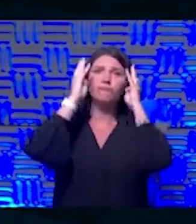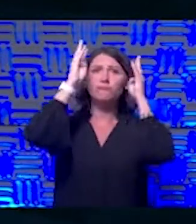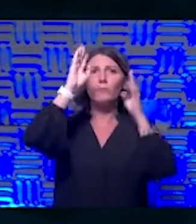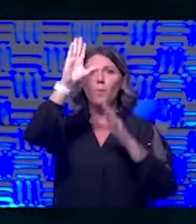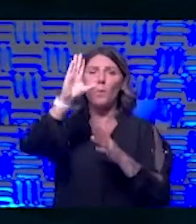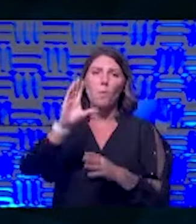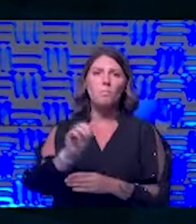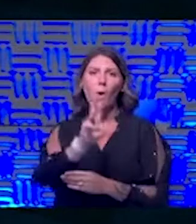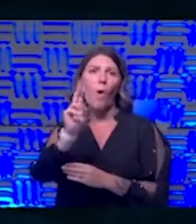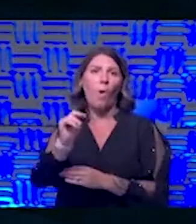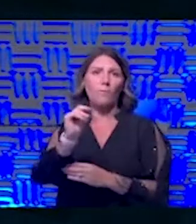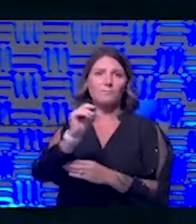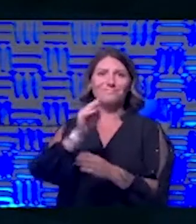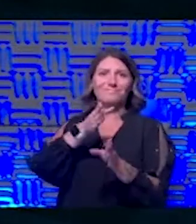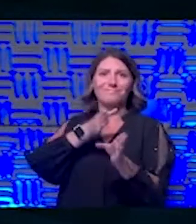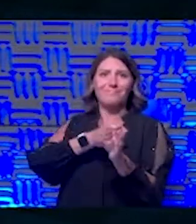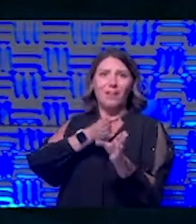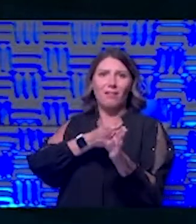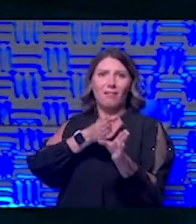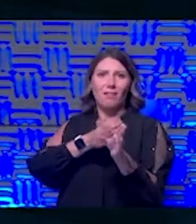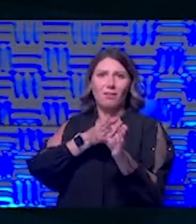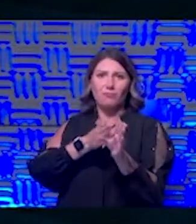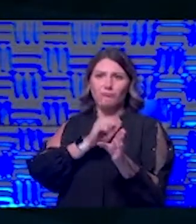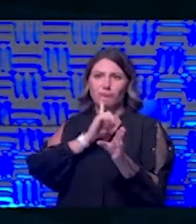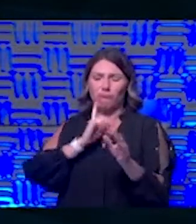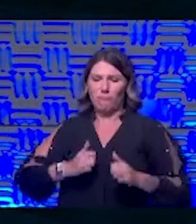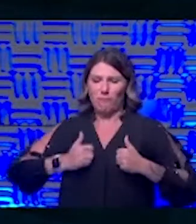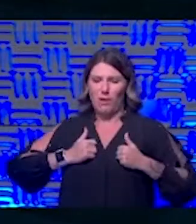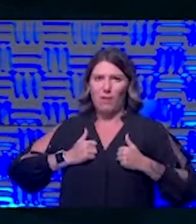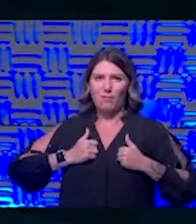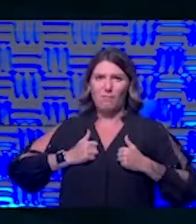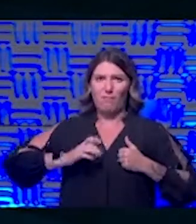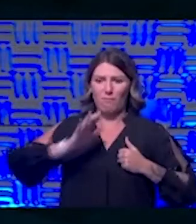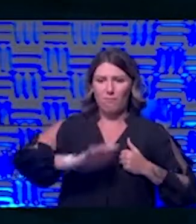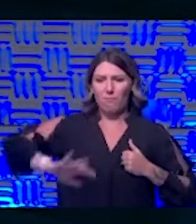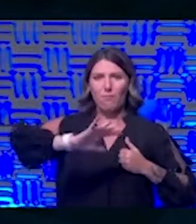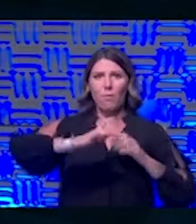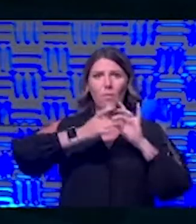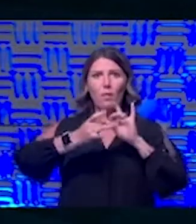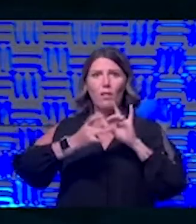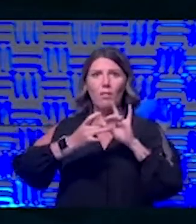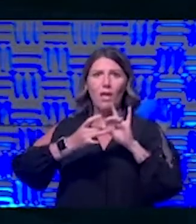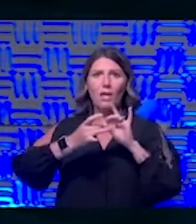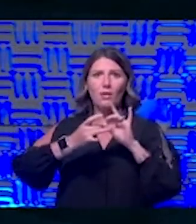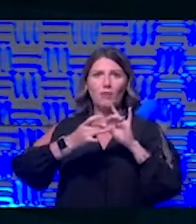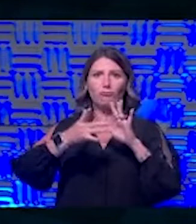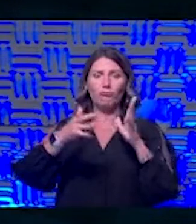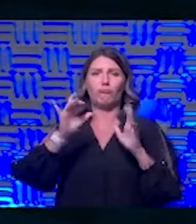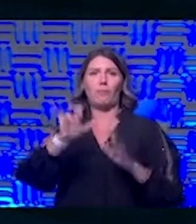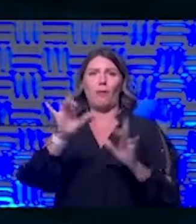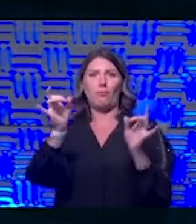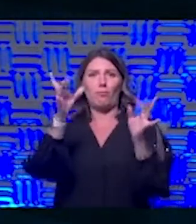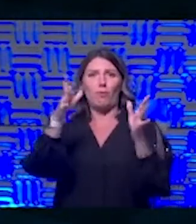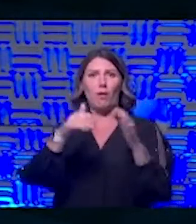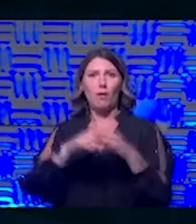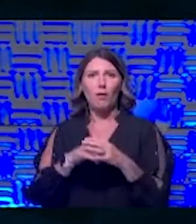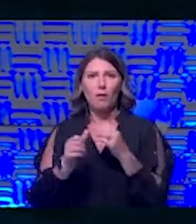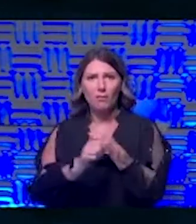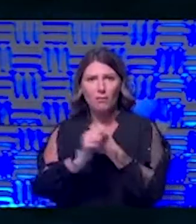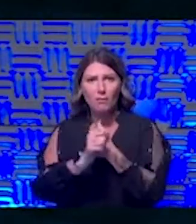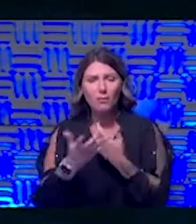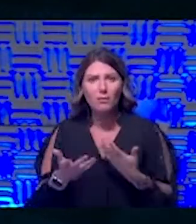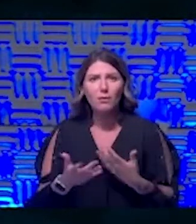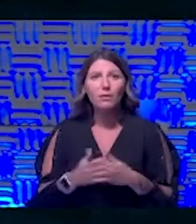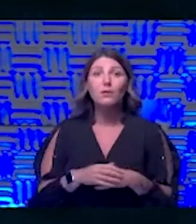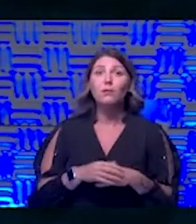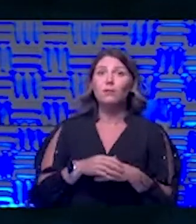psychological reality around the threat. And I don't think that, the medical message has changed. I